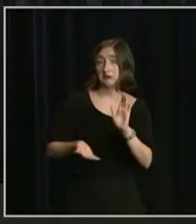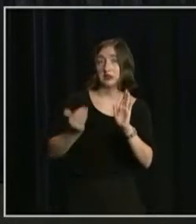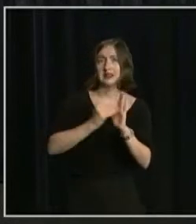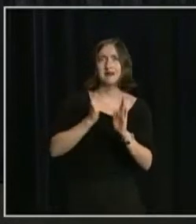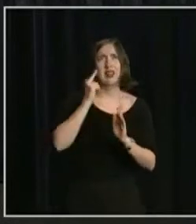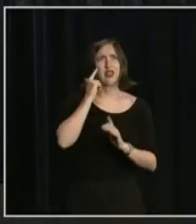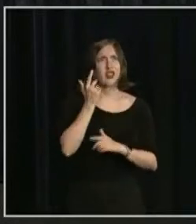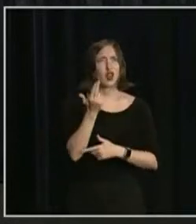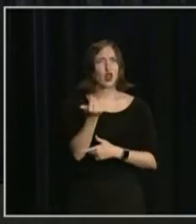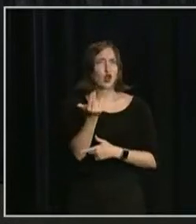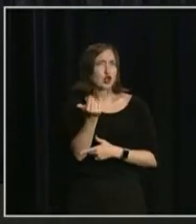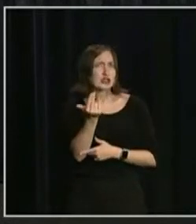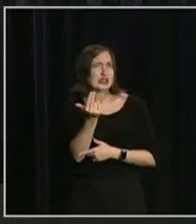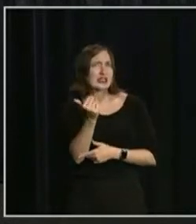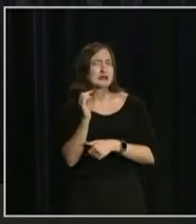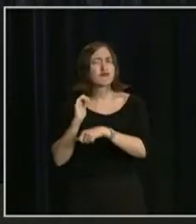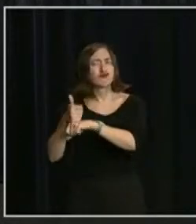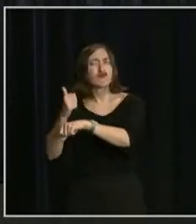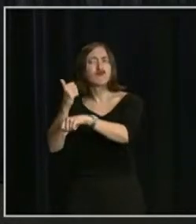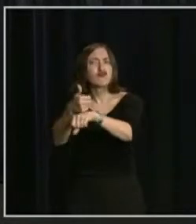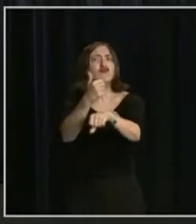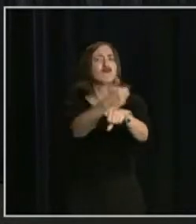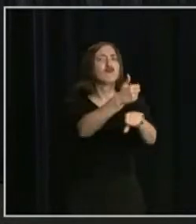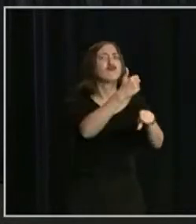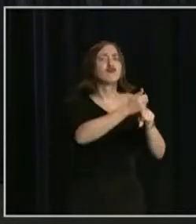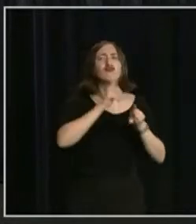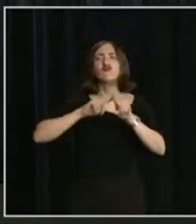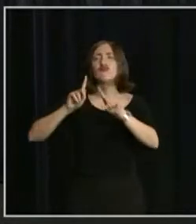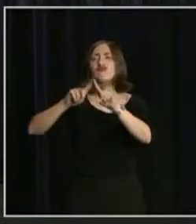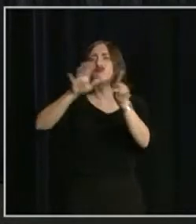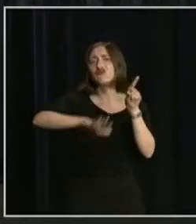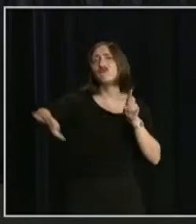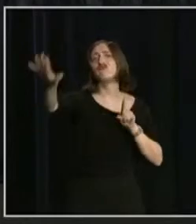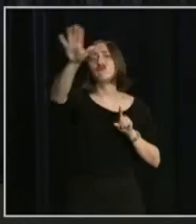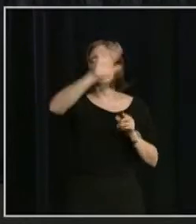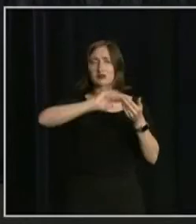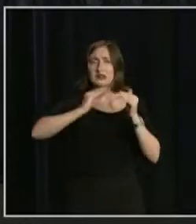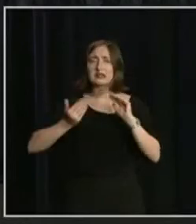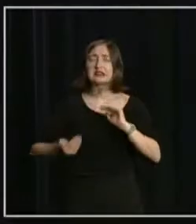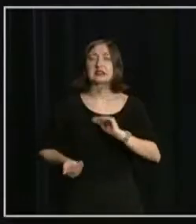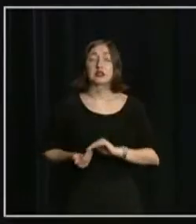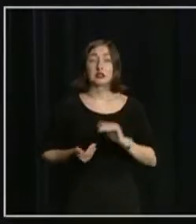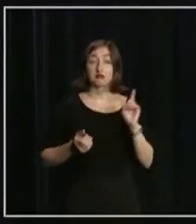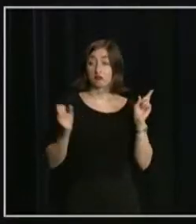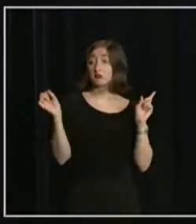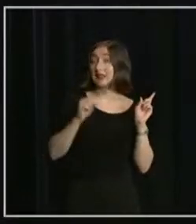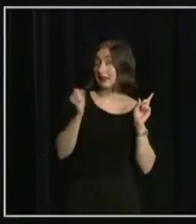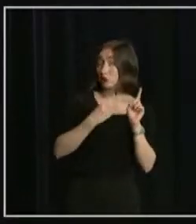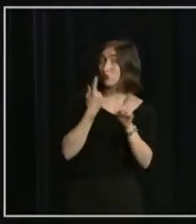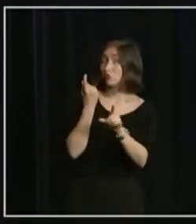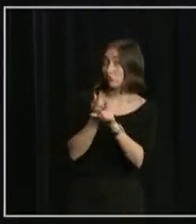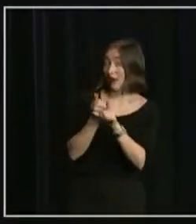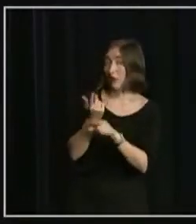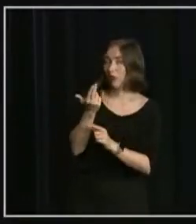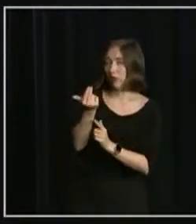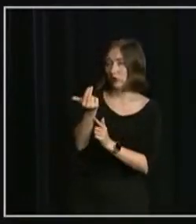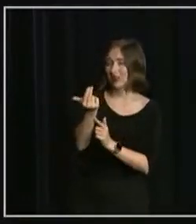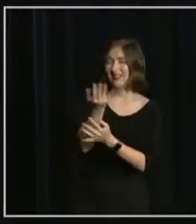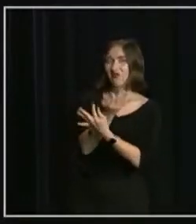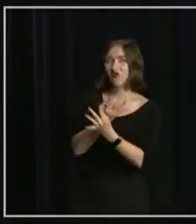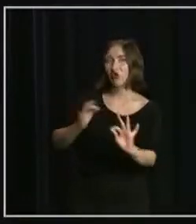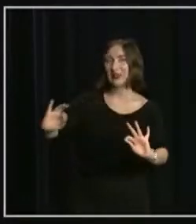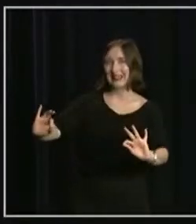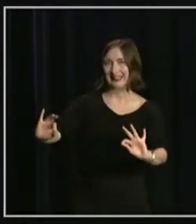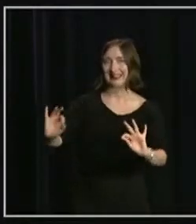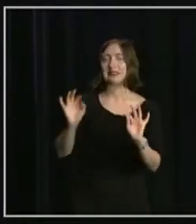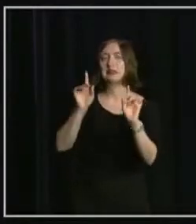now. Claude, if you can talk a little bit about that. Right. So ongoing testing sites, we have 13 free testing sites across the